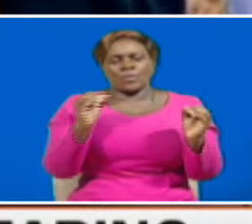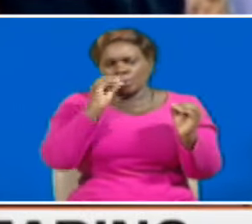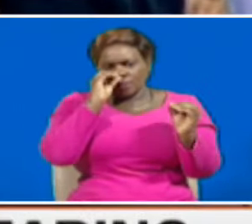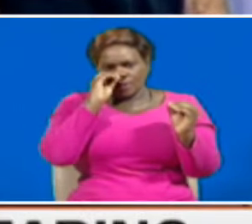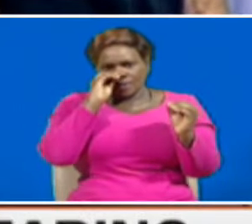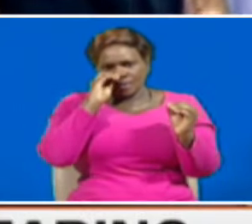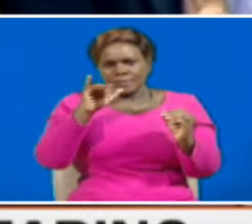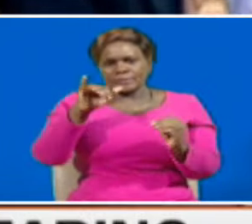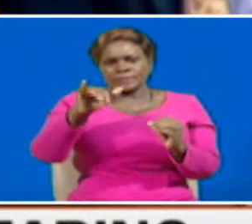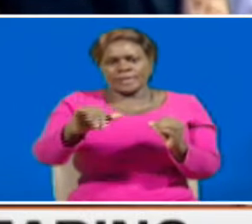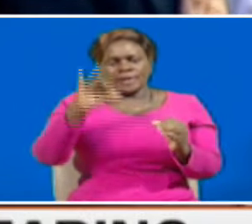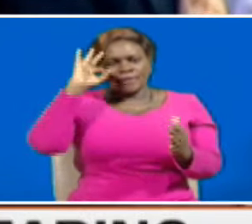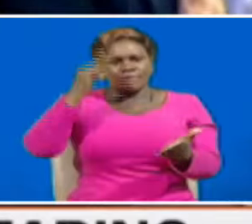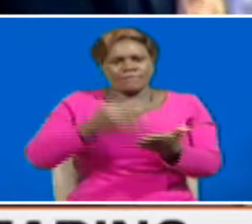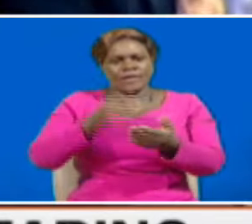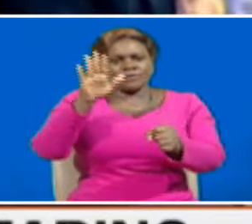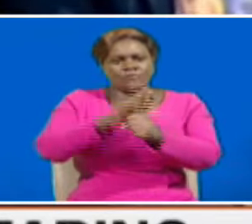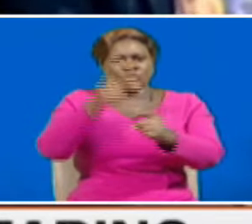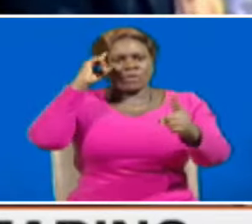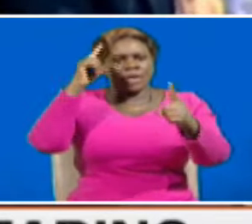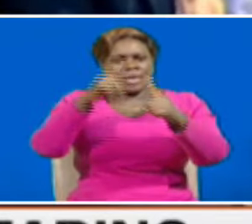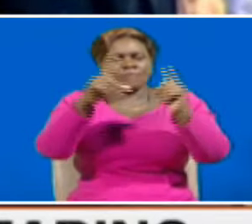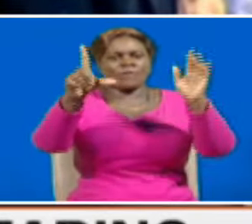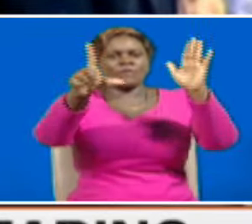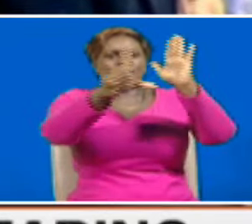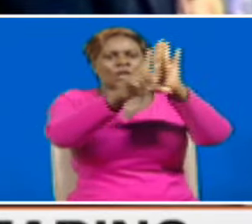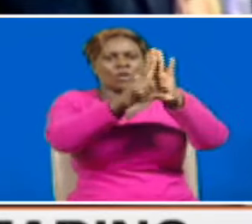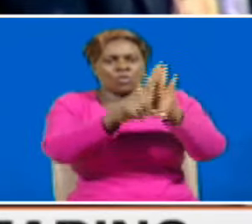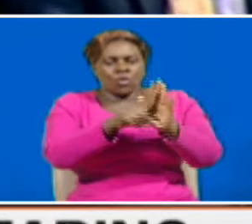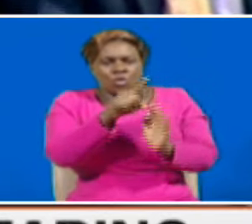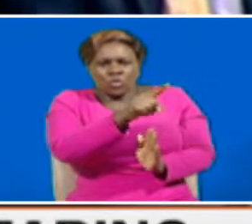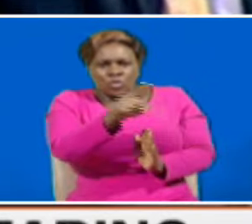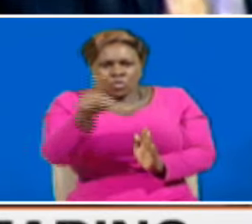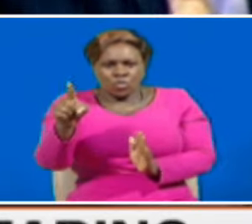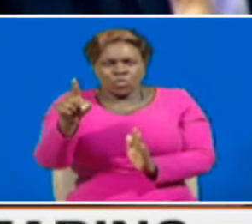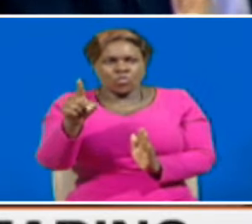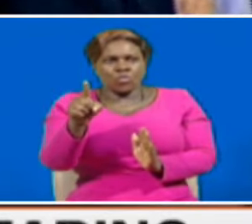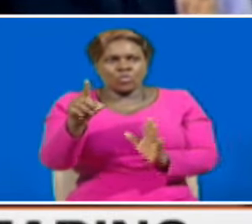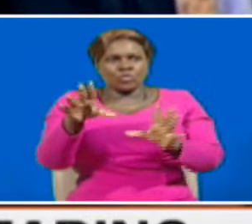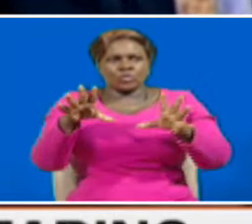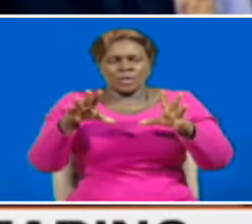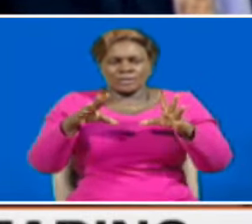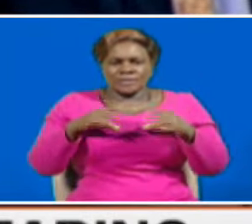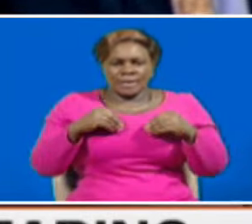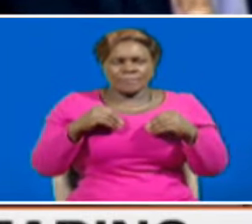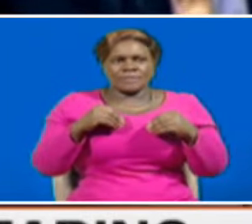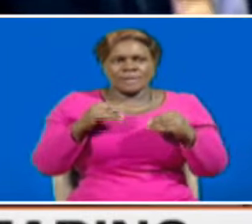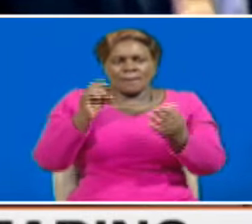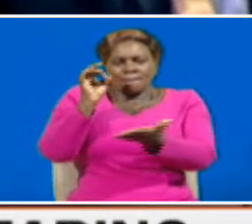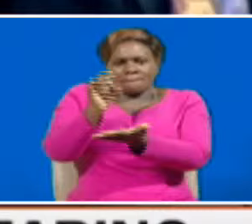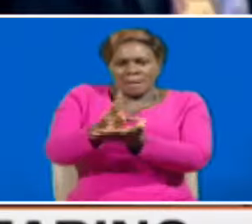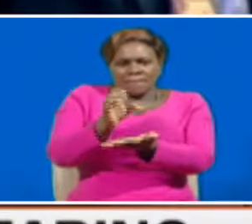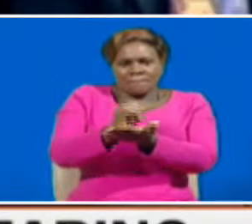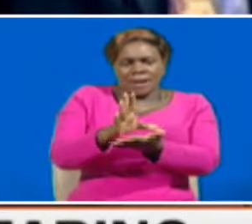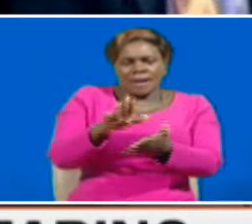and you remain faithful to the intention of the law, that for you to entertain and determine whether or not to impeach